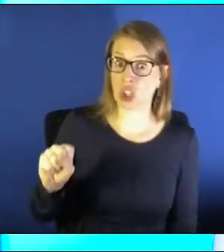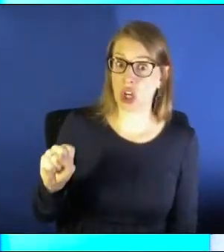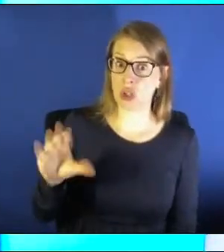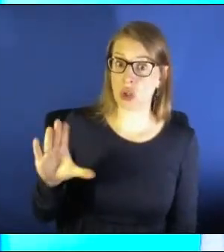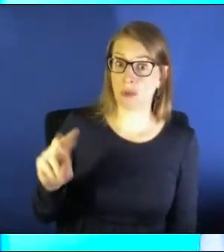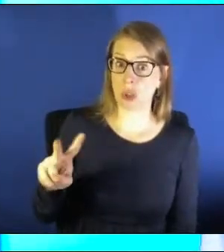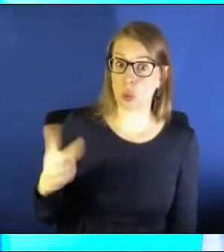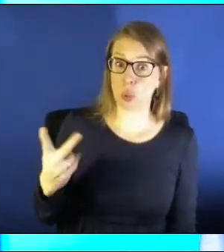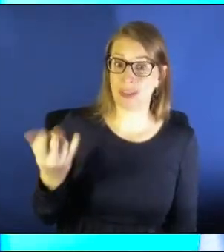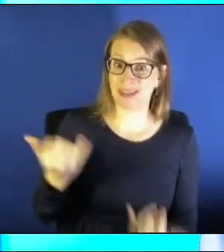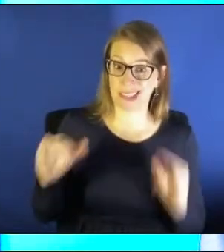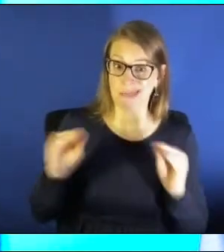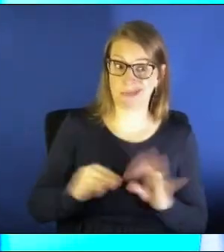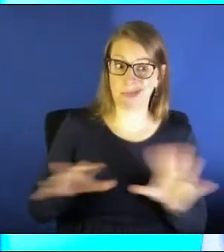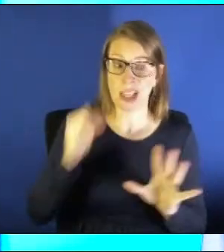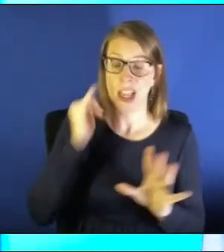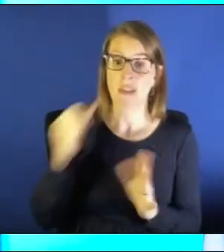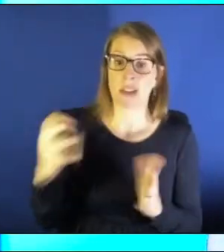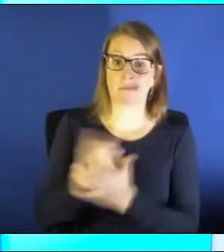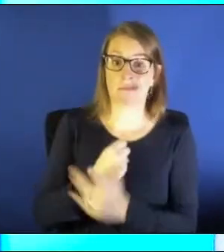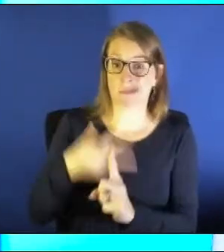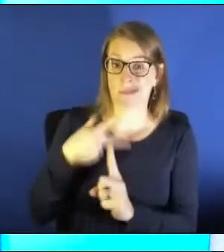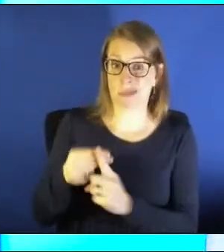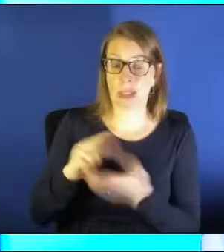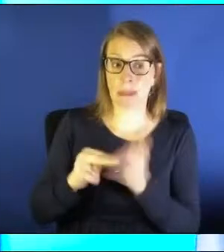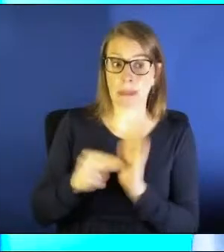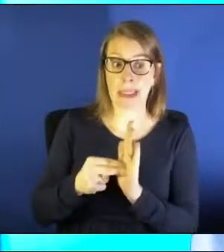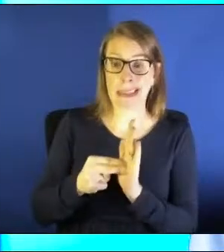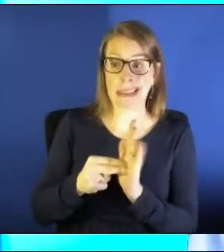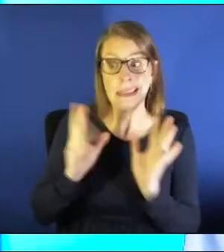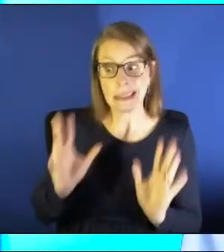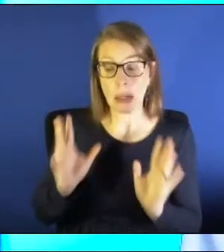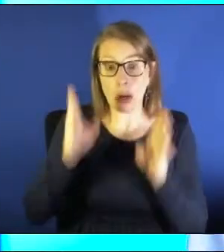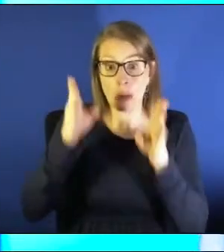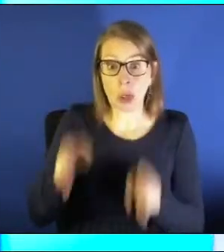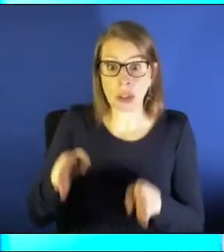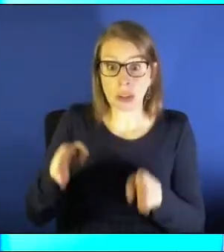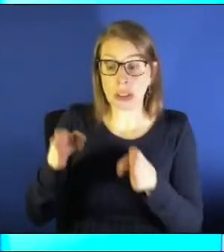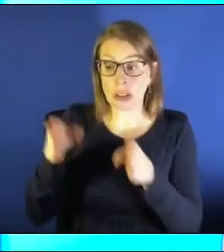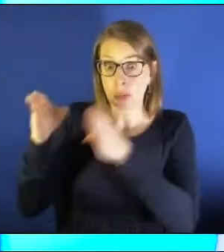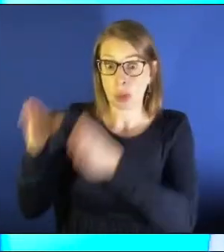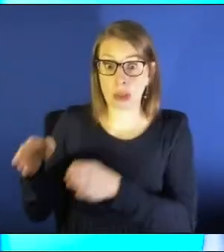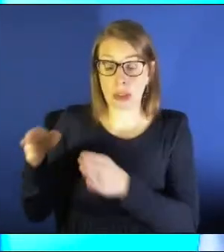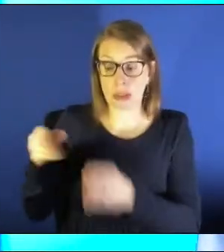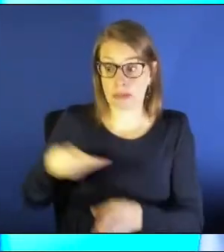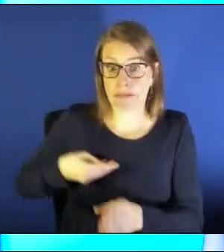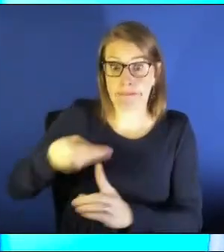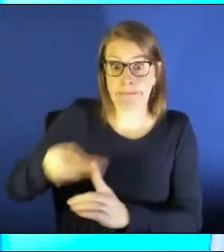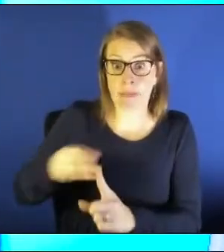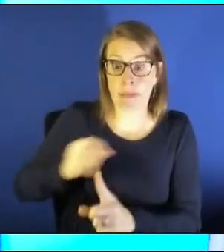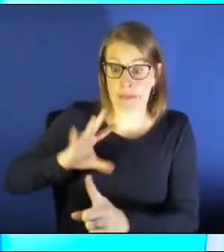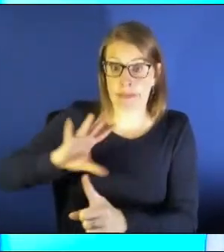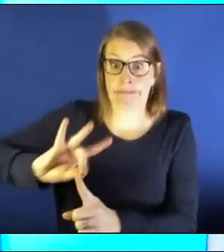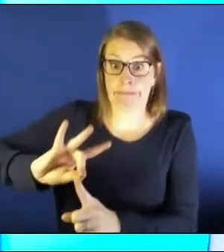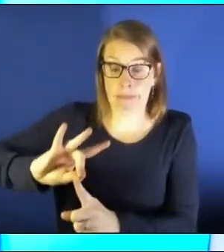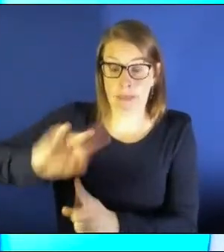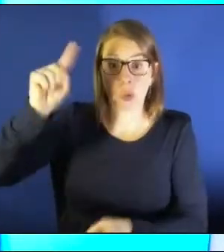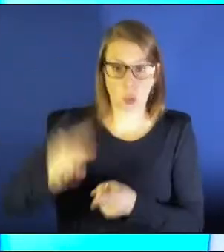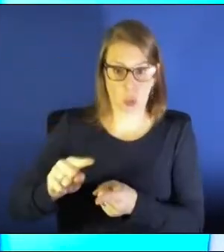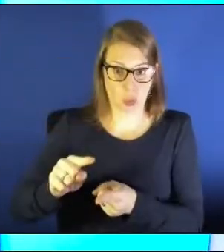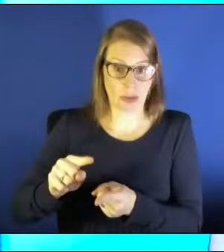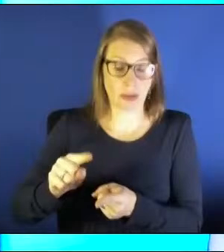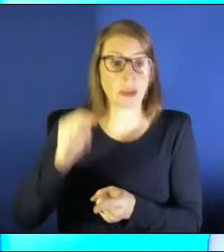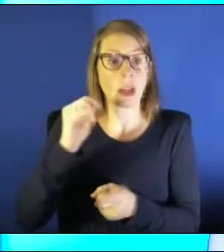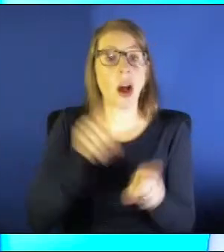vaccinated, you help decrease the incidence of person-to-person transmission without question, And therefore, you decrease